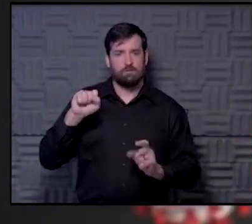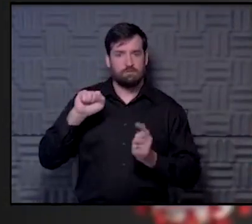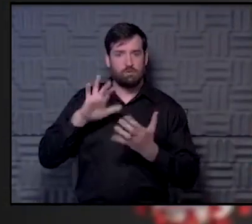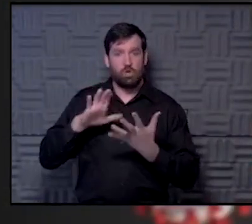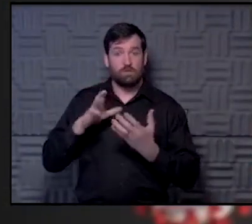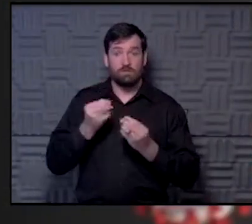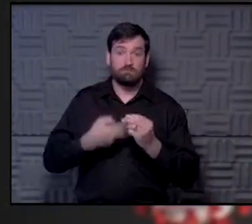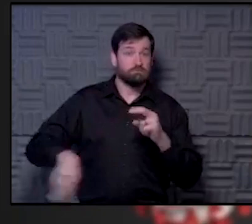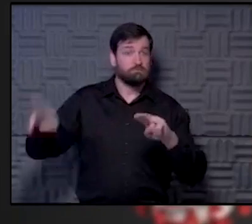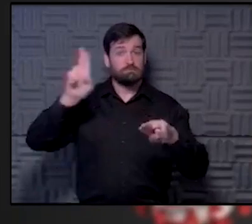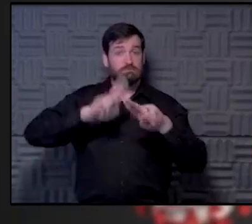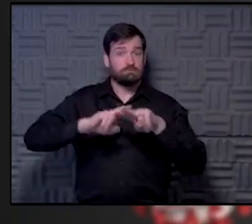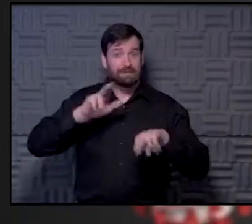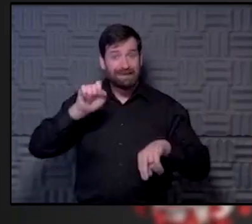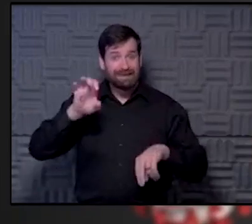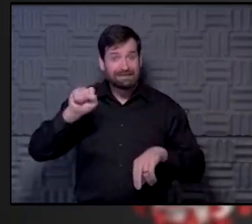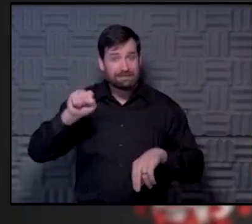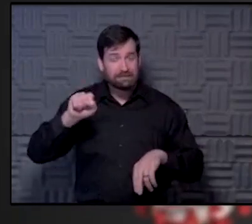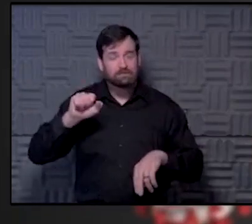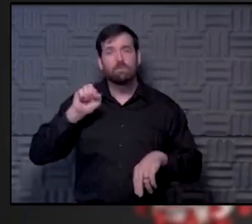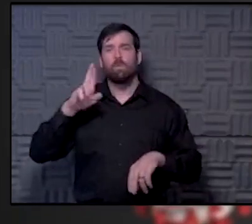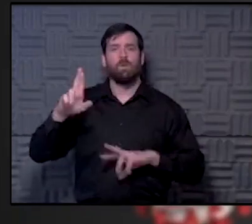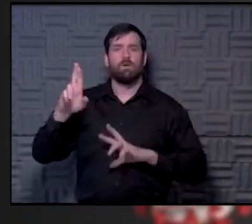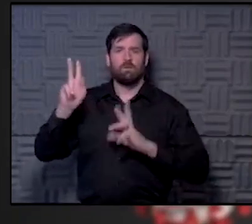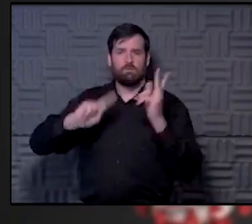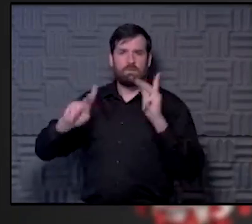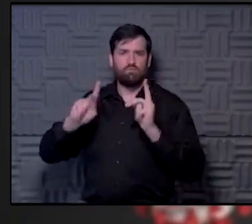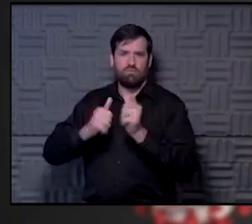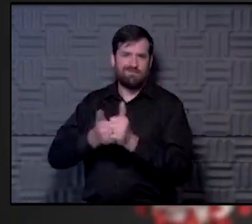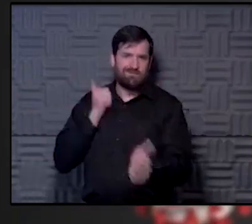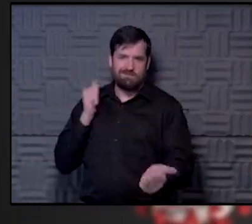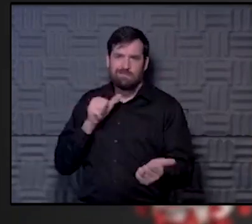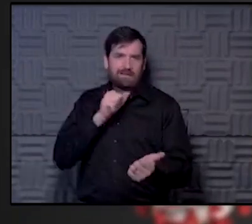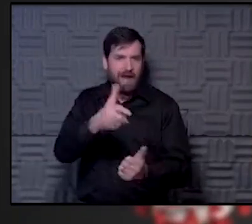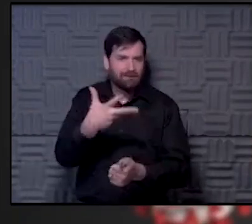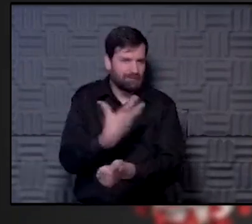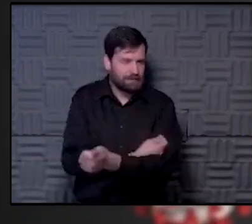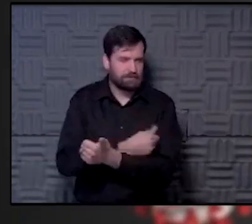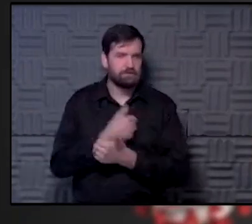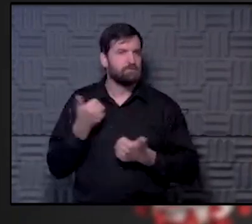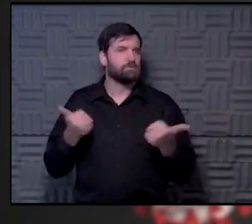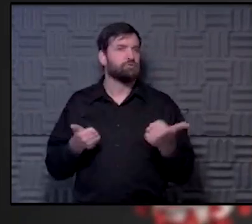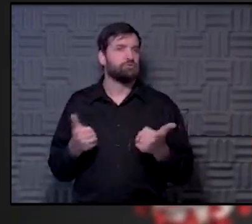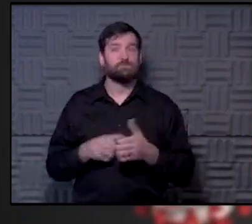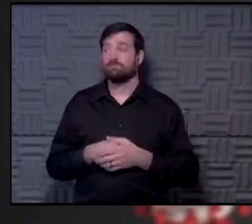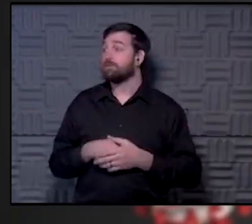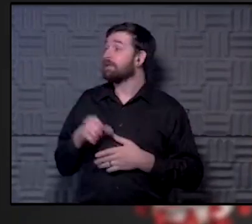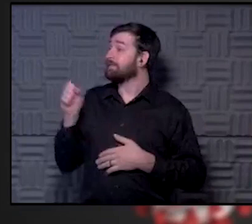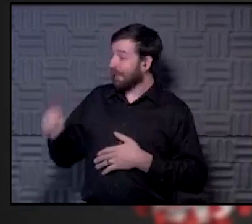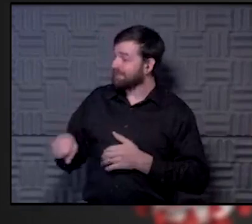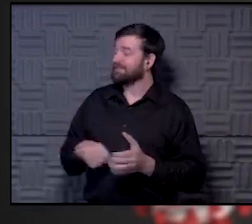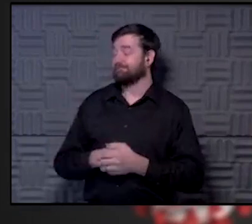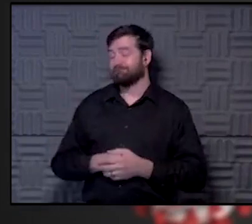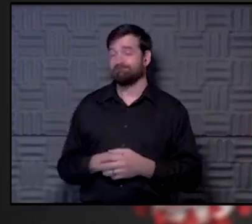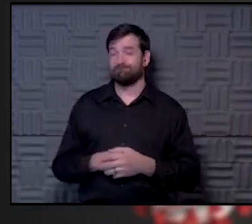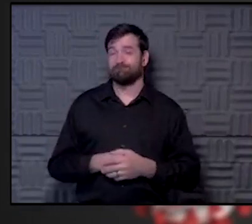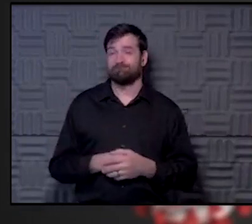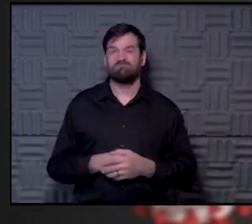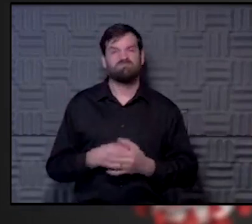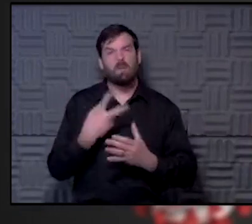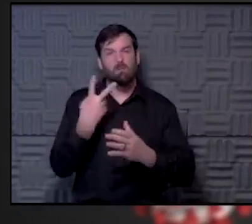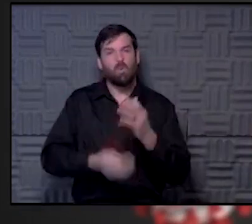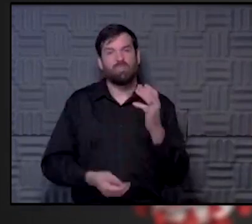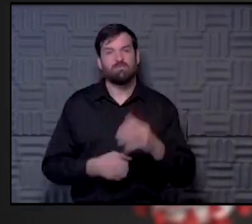in the cases, or are people failing to get vaccinated? What's causing it? Yes. It is